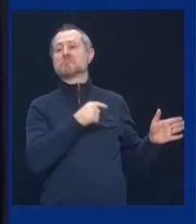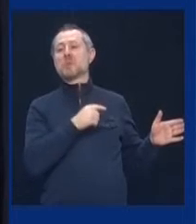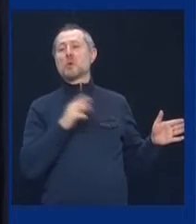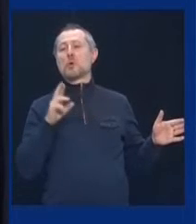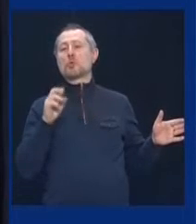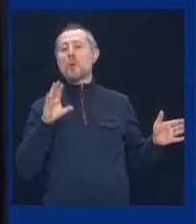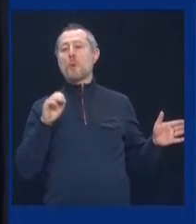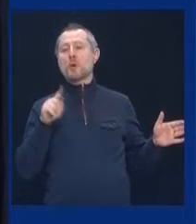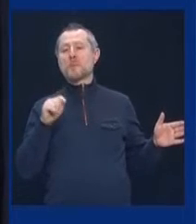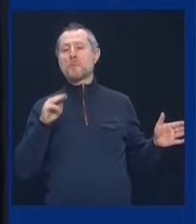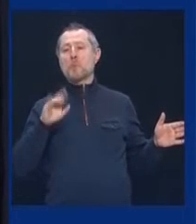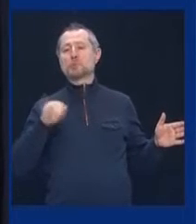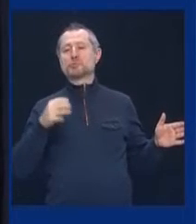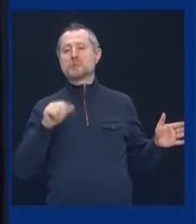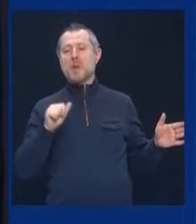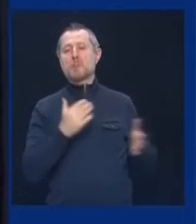CUNY,